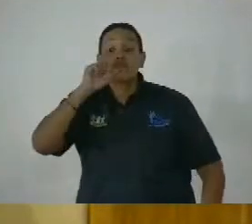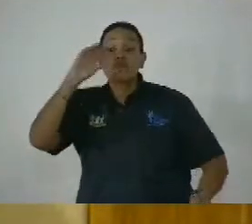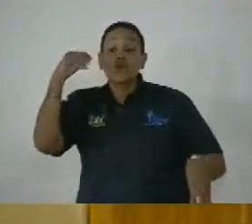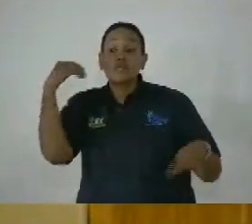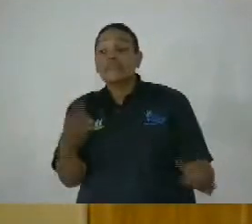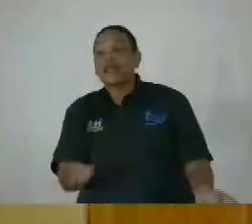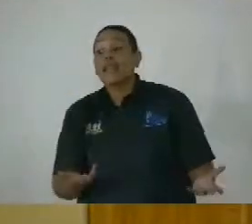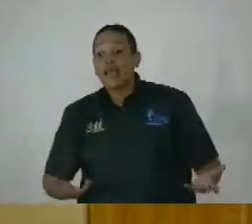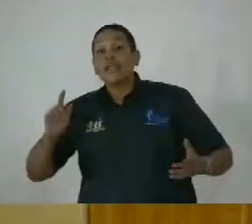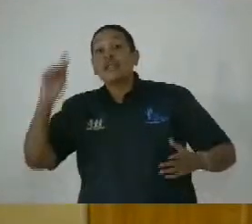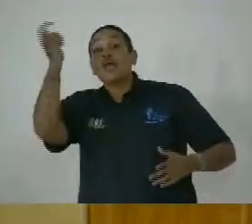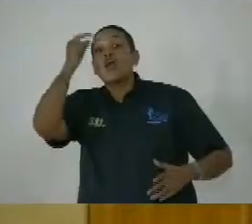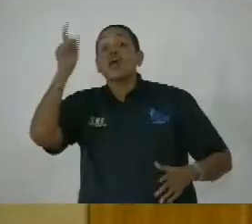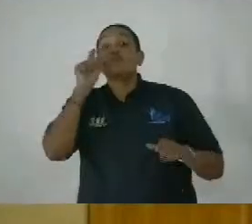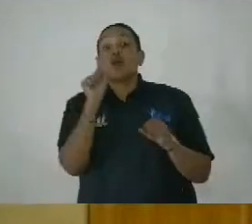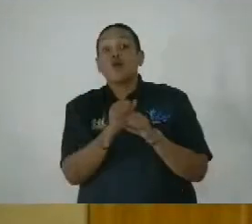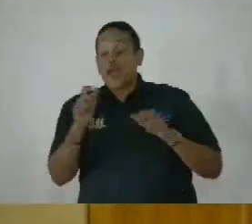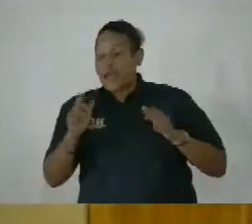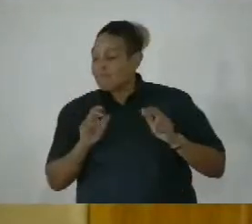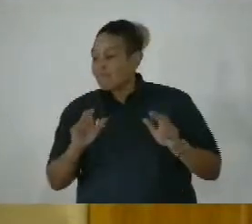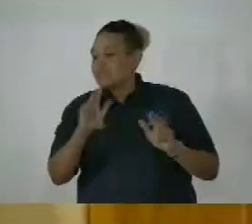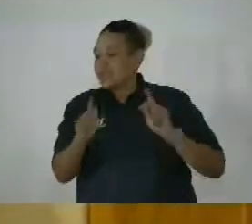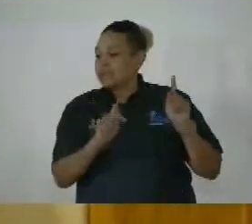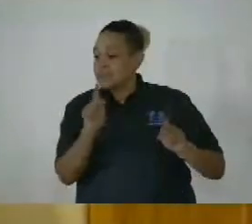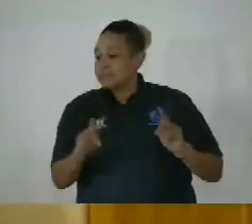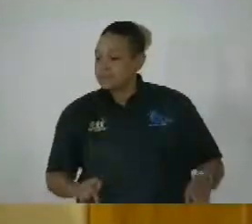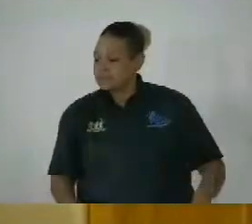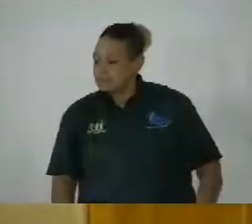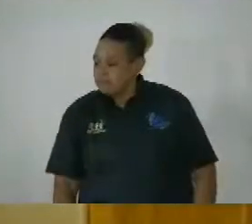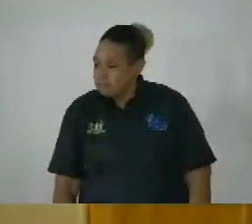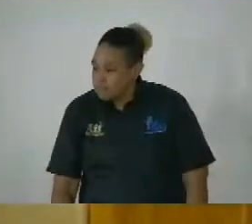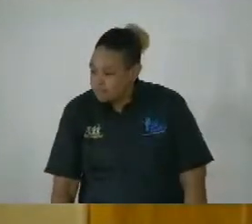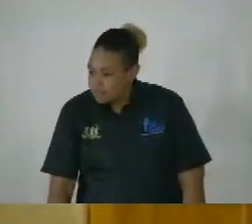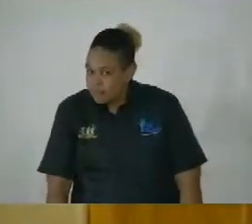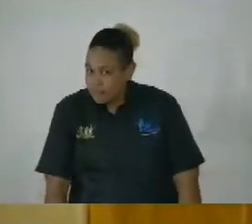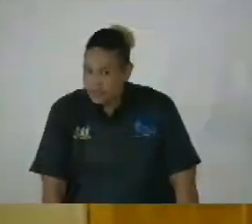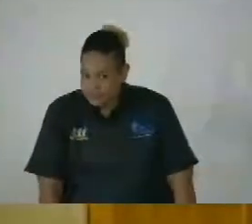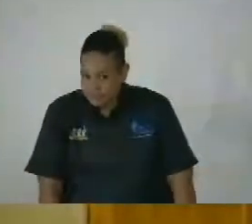delivers, the government that invests where it matters.